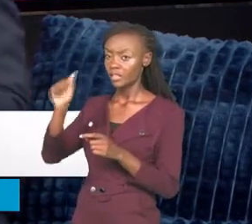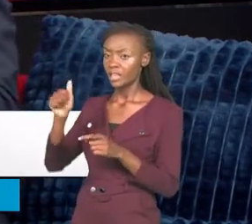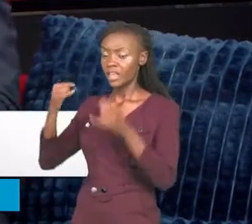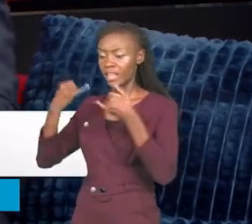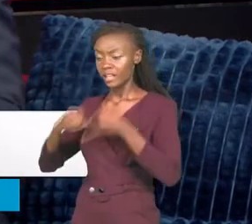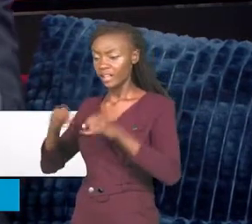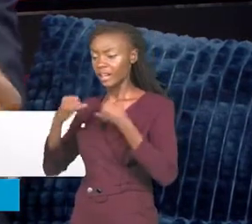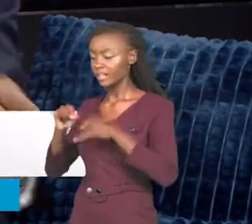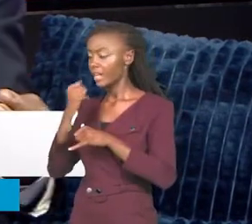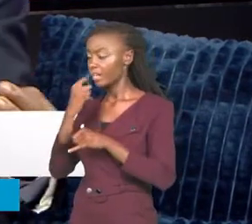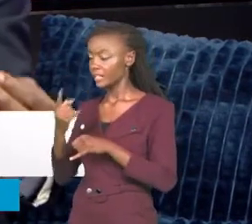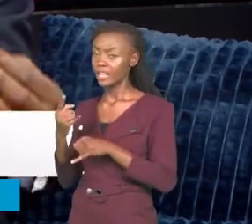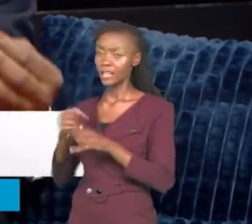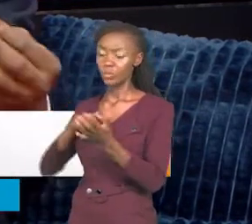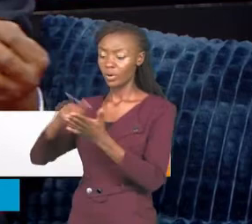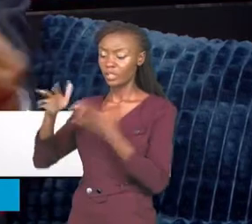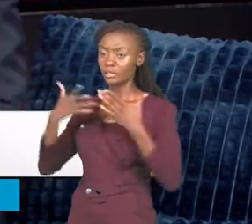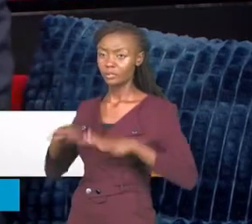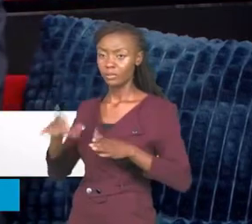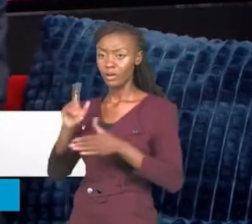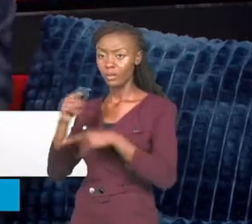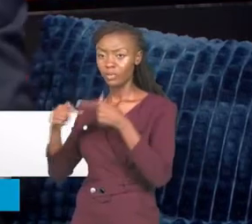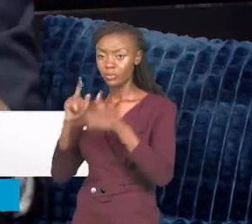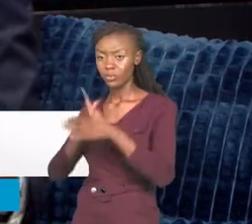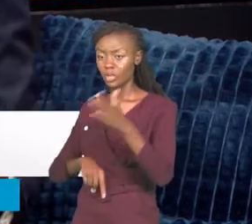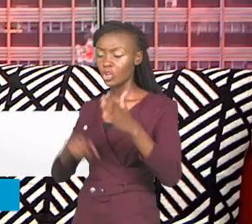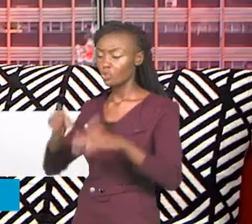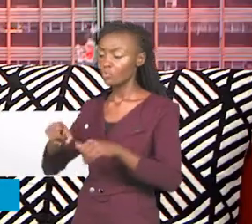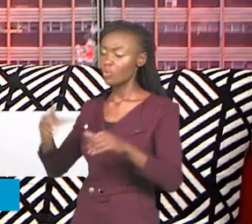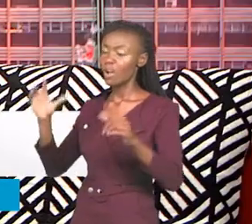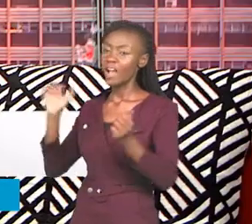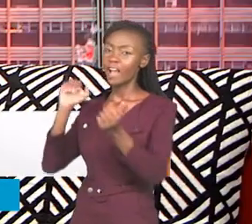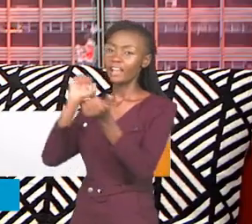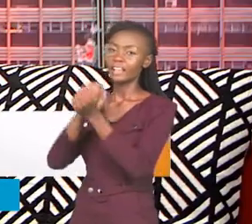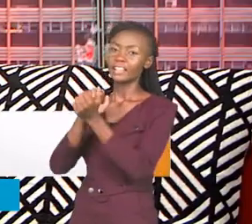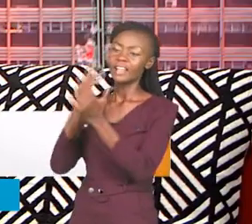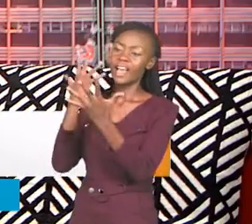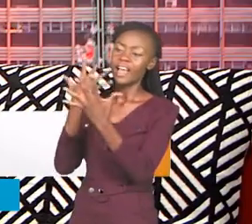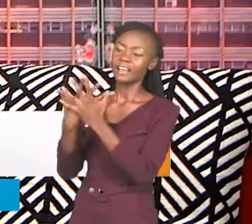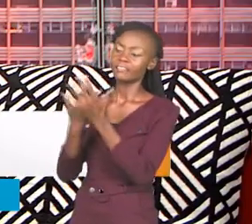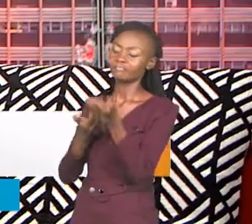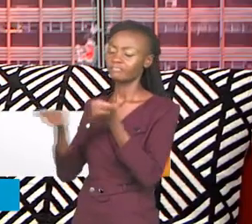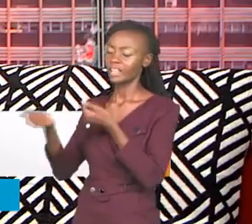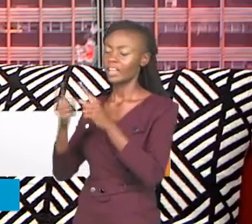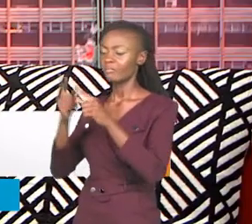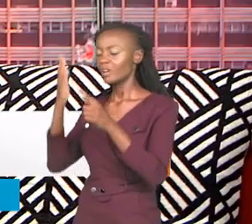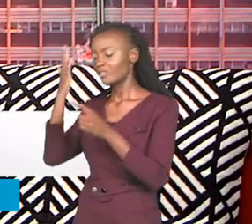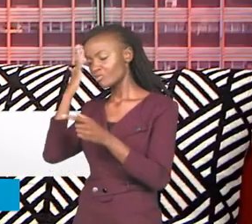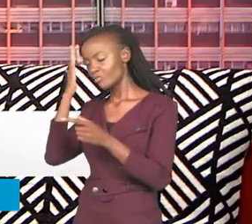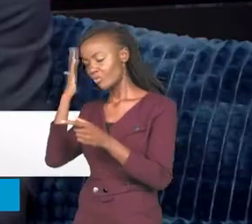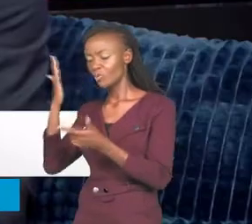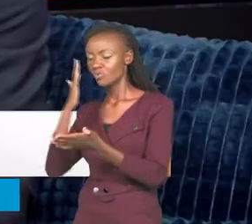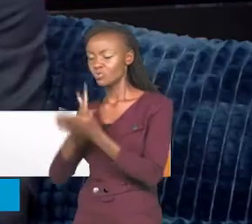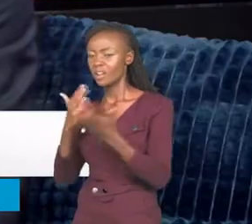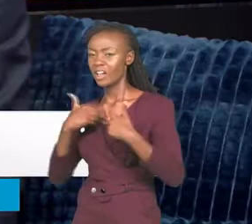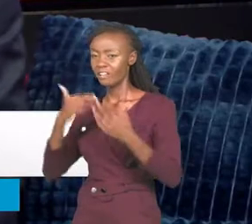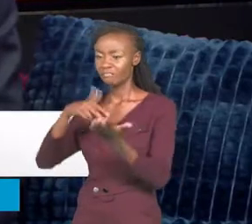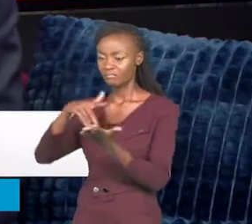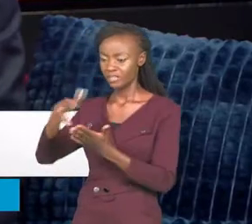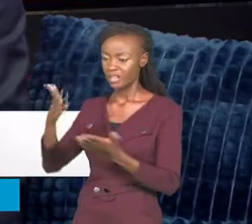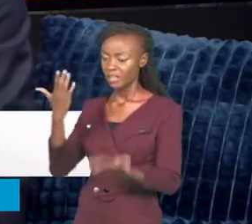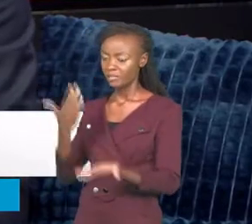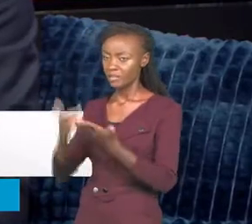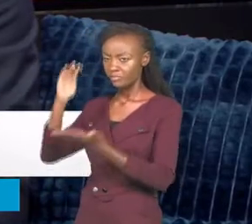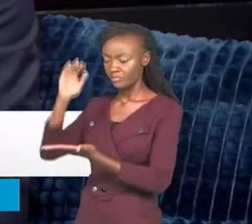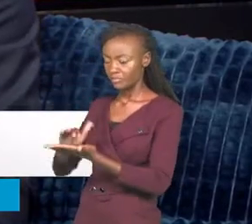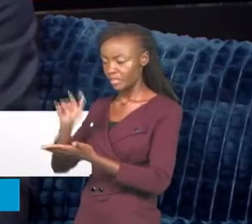know, you focus so much on motorists, you arrest motorists left, right, center, but you know that pedestrians also, when you now lock down the